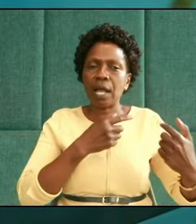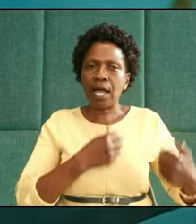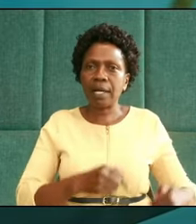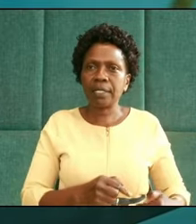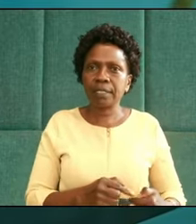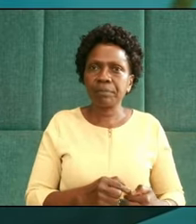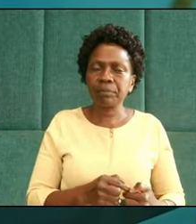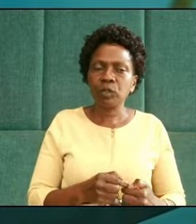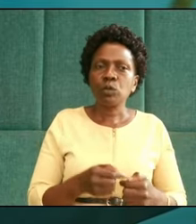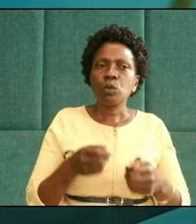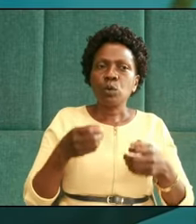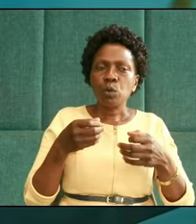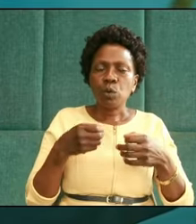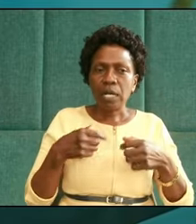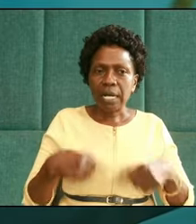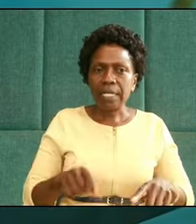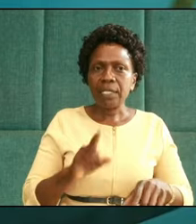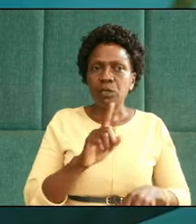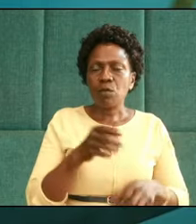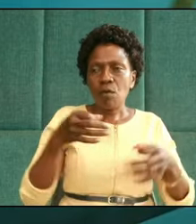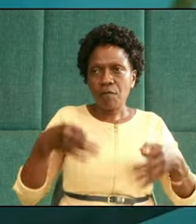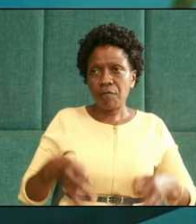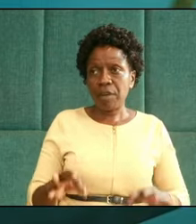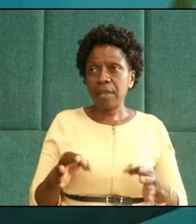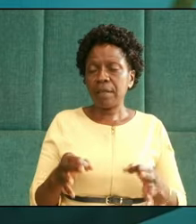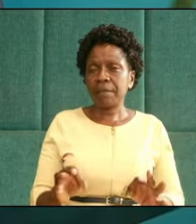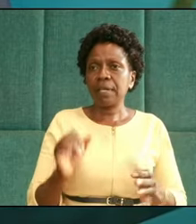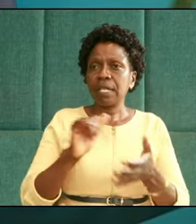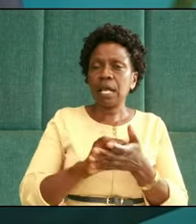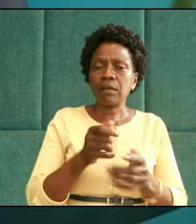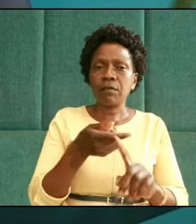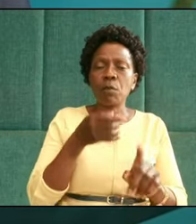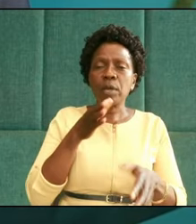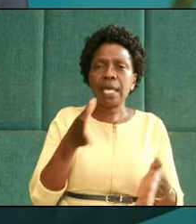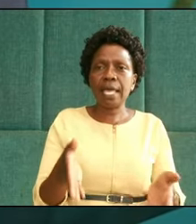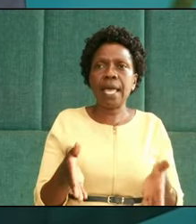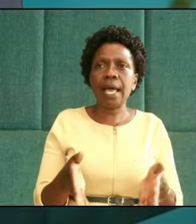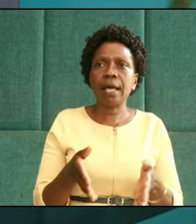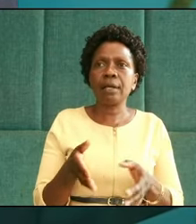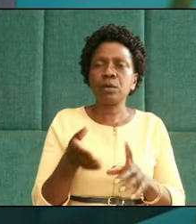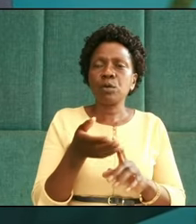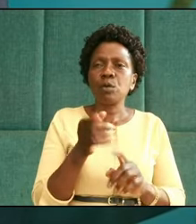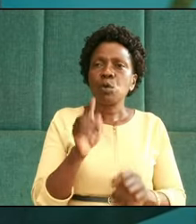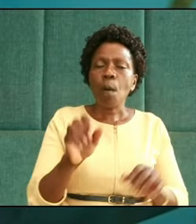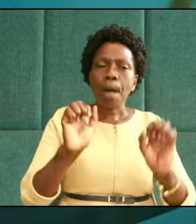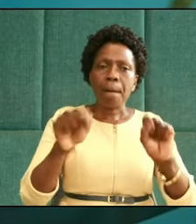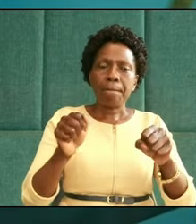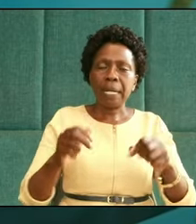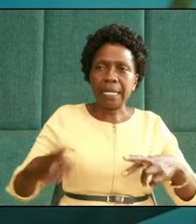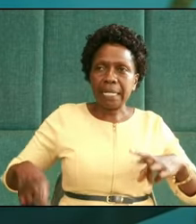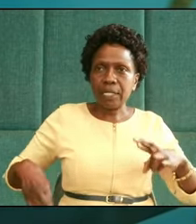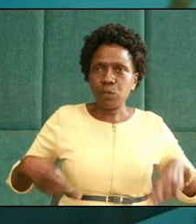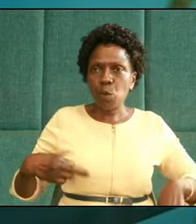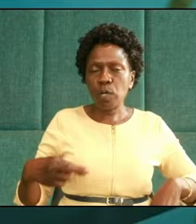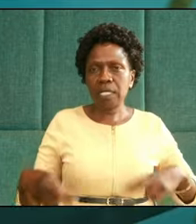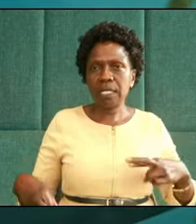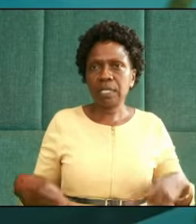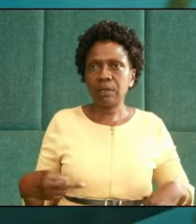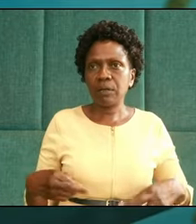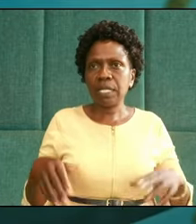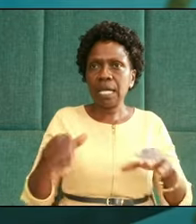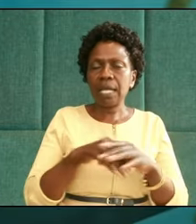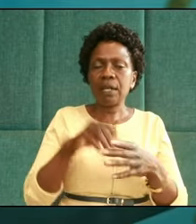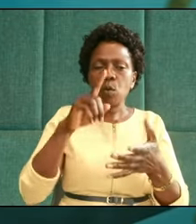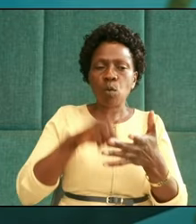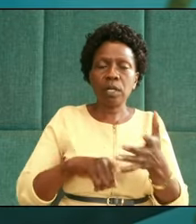you free, that from here you'll be able to rejoice in